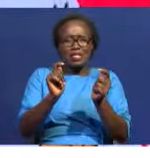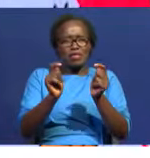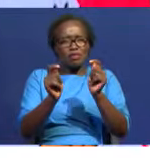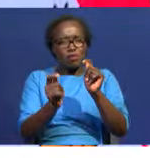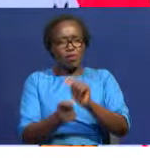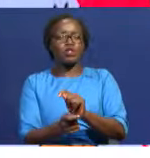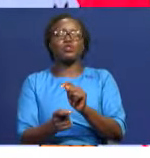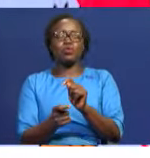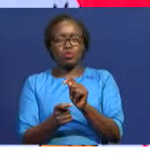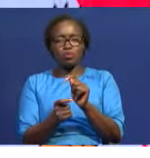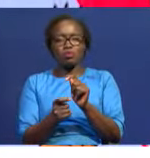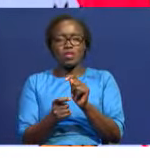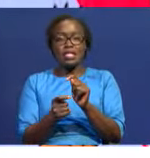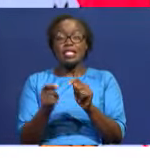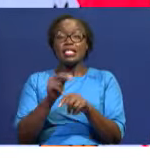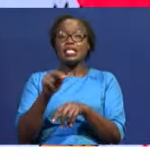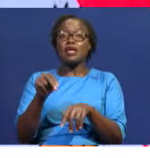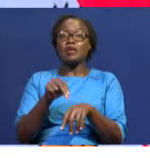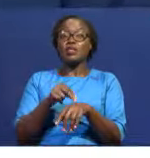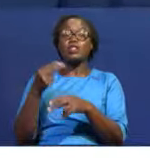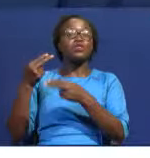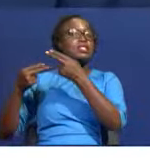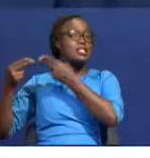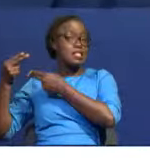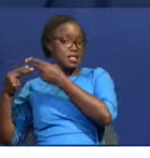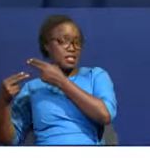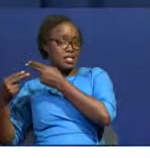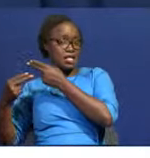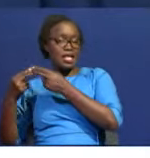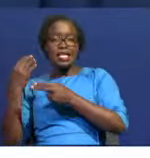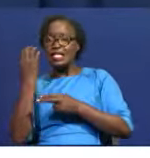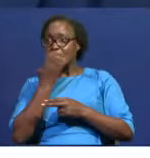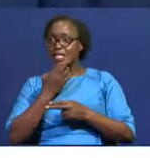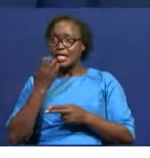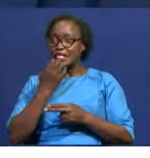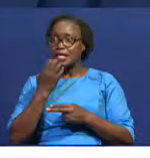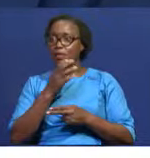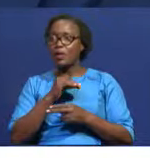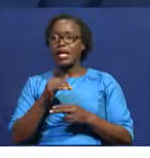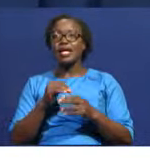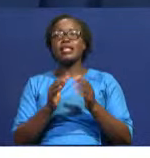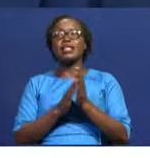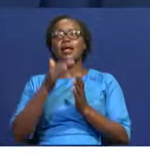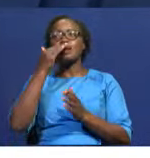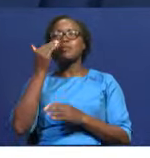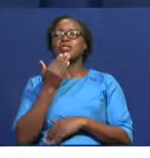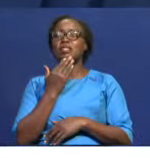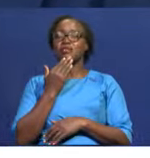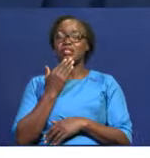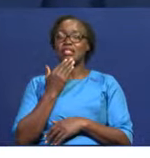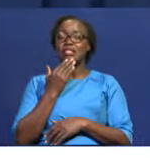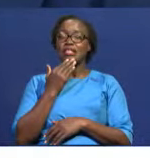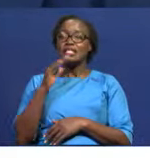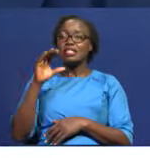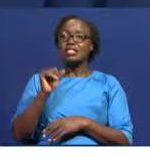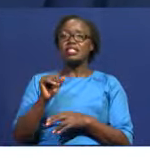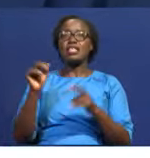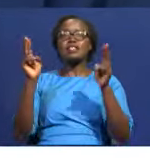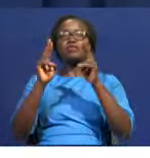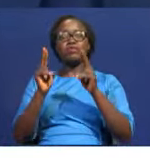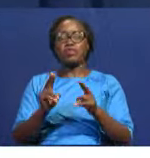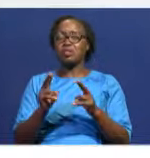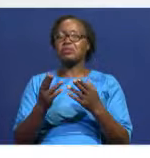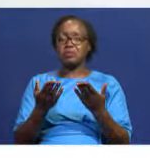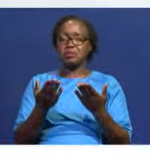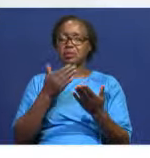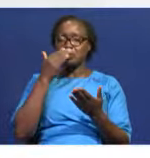transformation in our nation's history. Deputy President Rigathi Gachagua and Prime Cabinet Secretary and CS for Foreign and